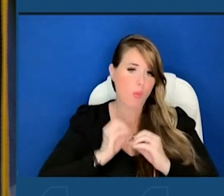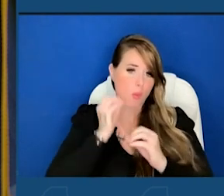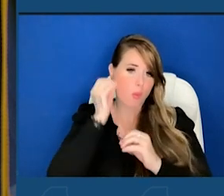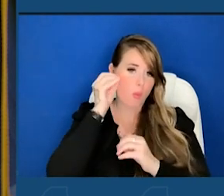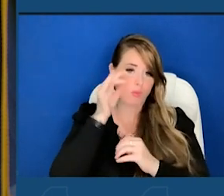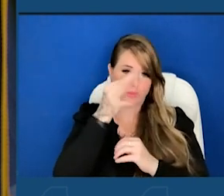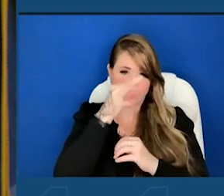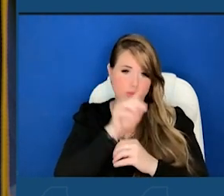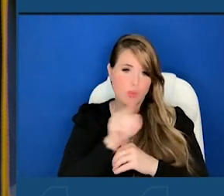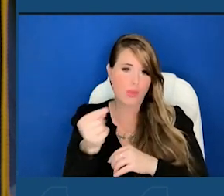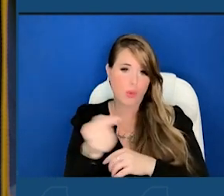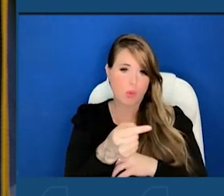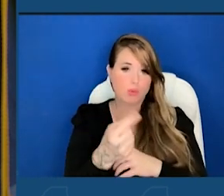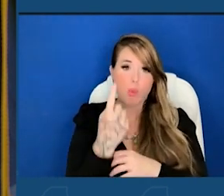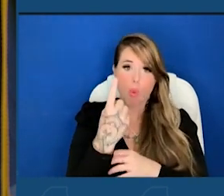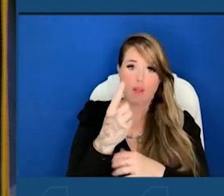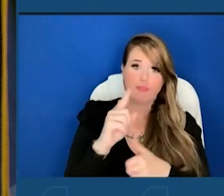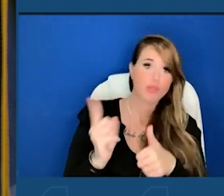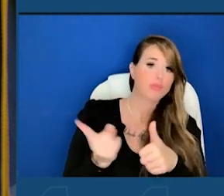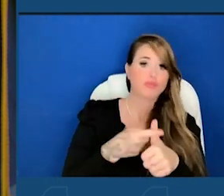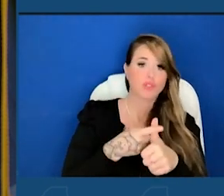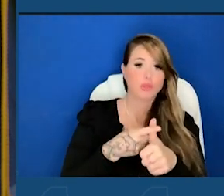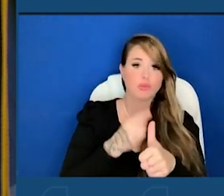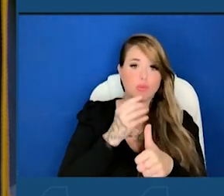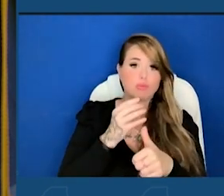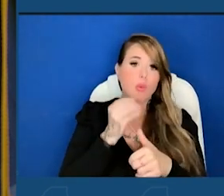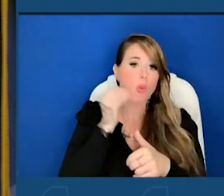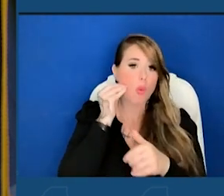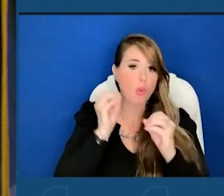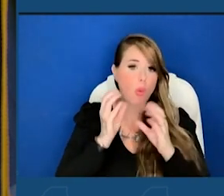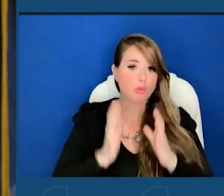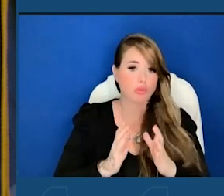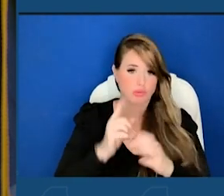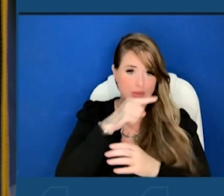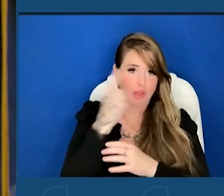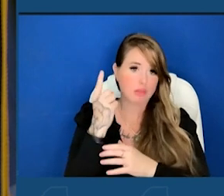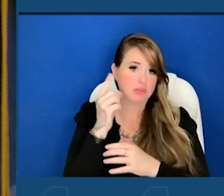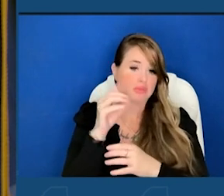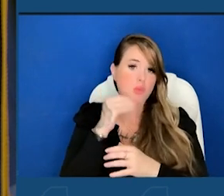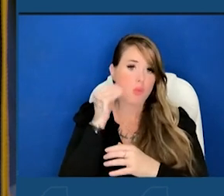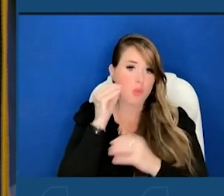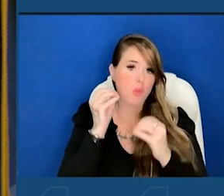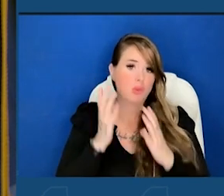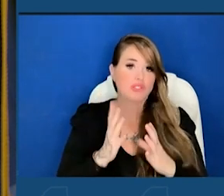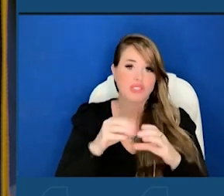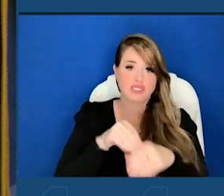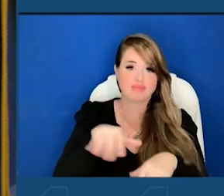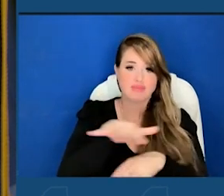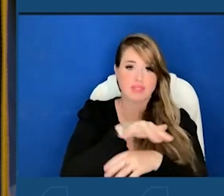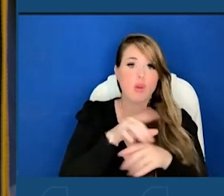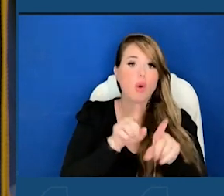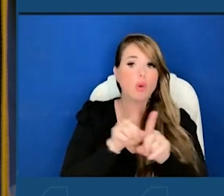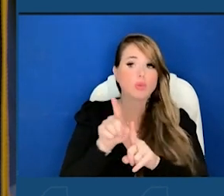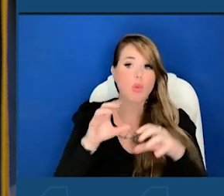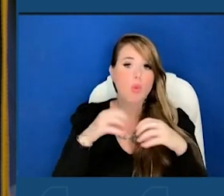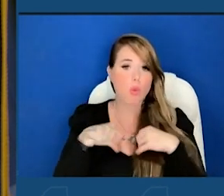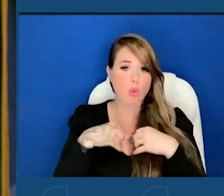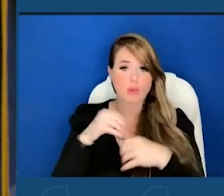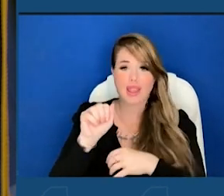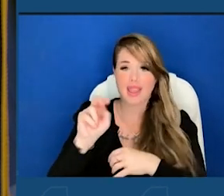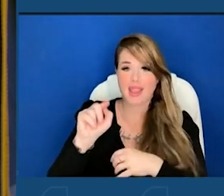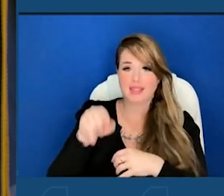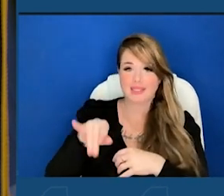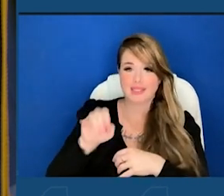first African-American homeowners in Patchogue. She also owned an antique shop in Patchogue. I've